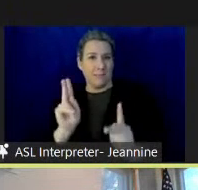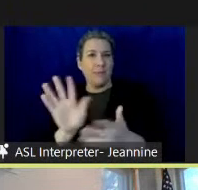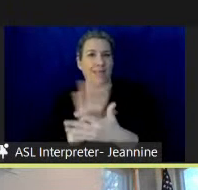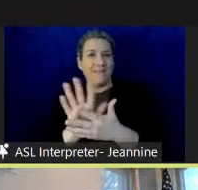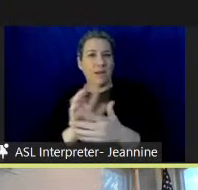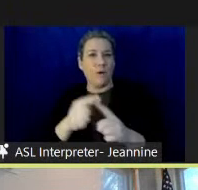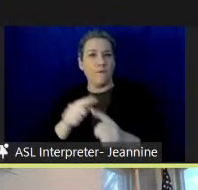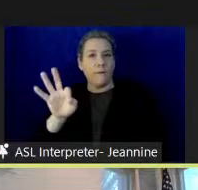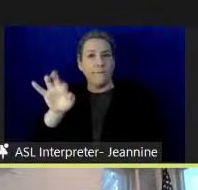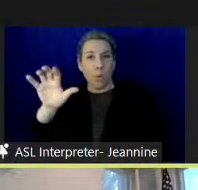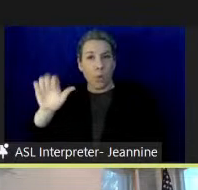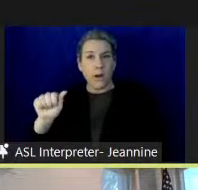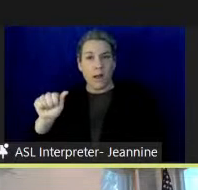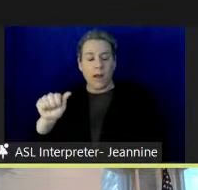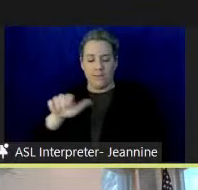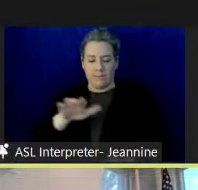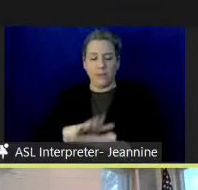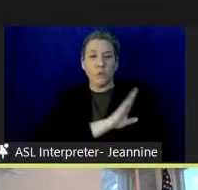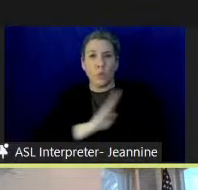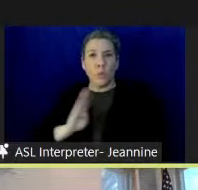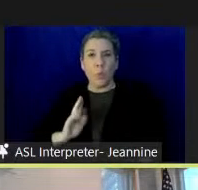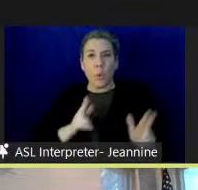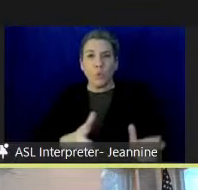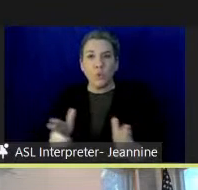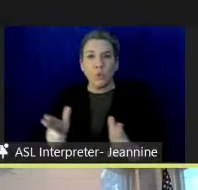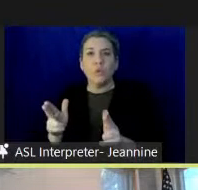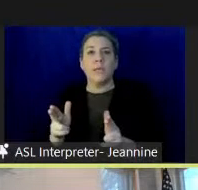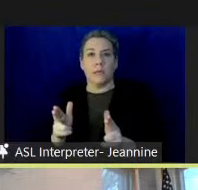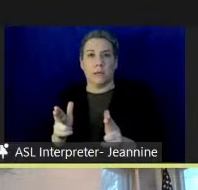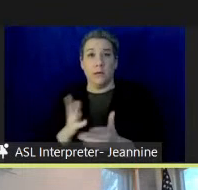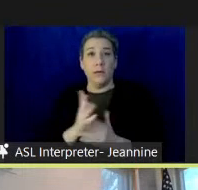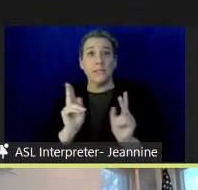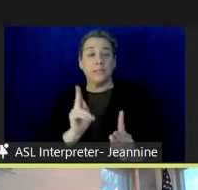the school board shooting video we're experiencing, some folks